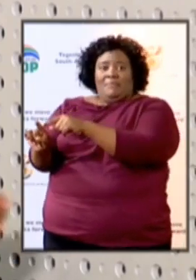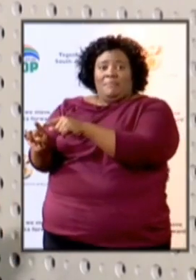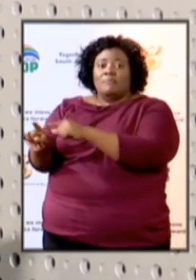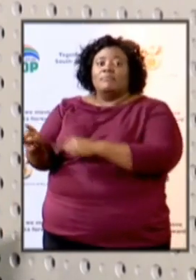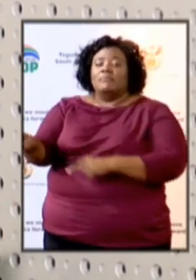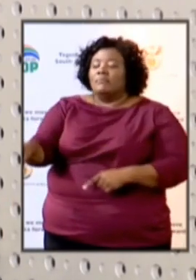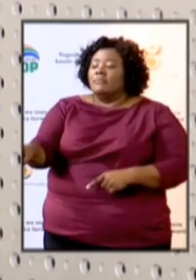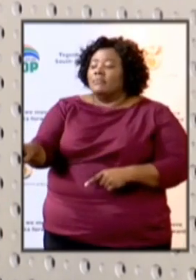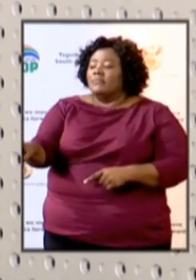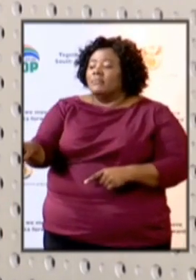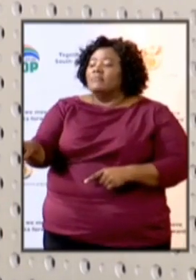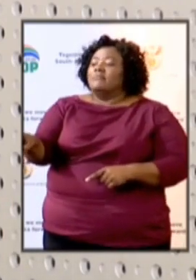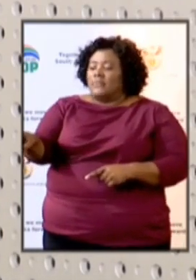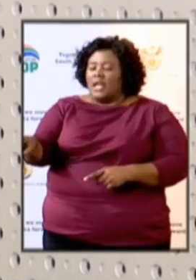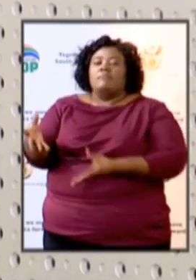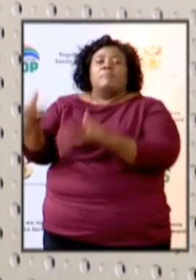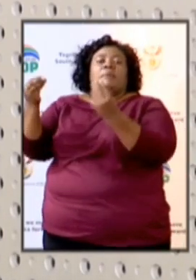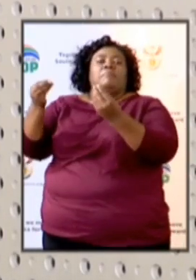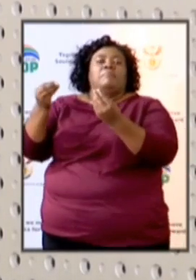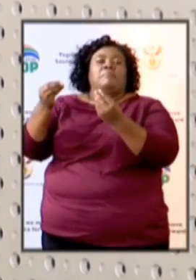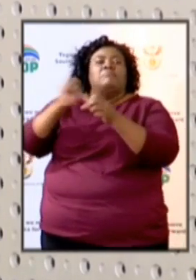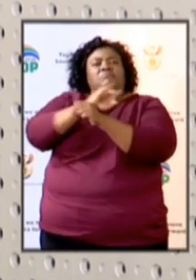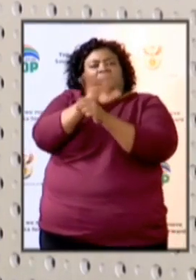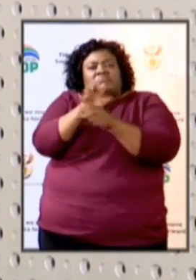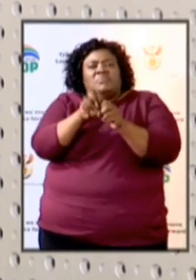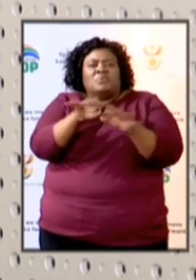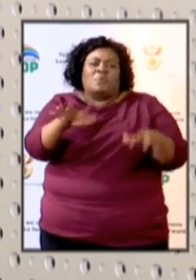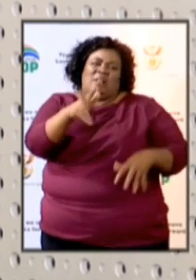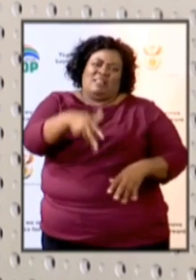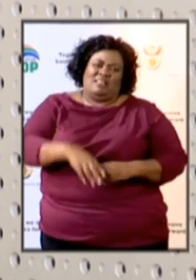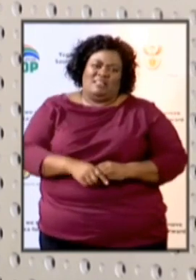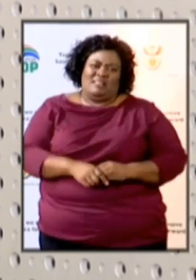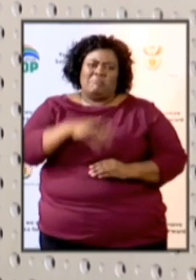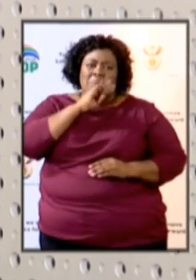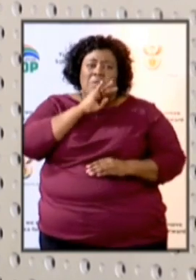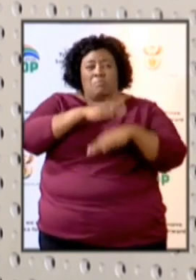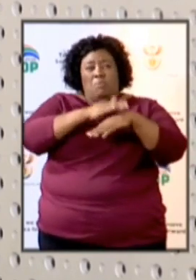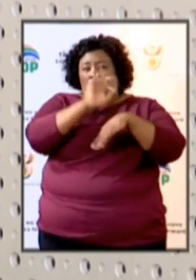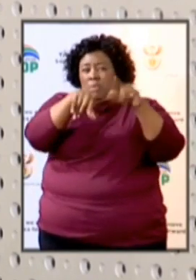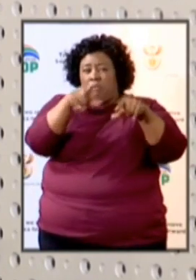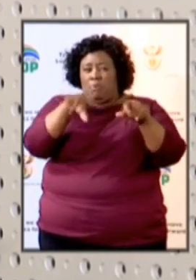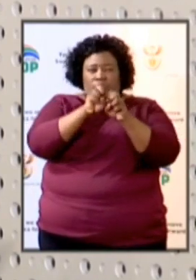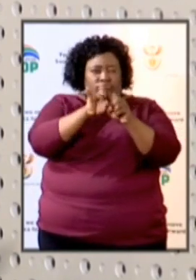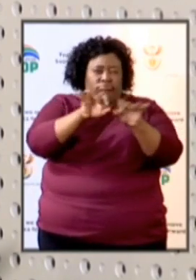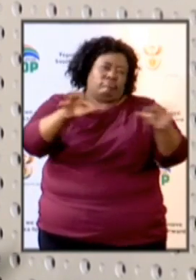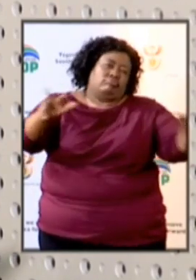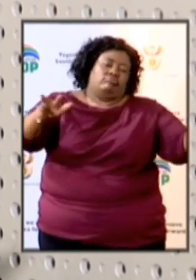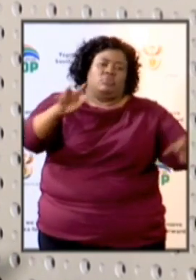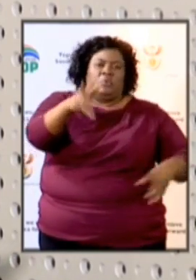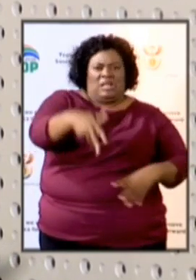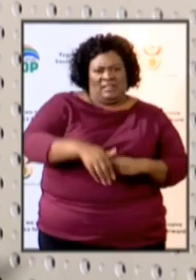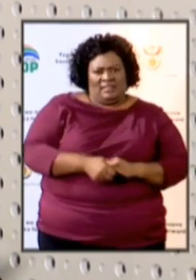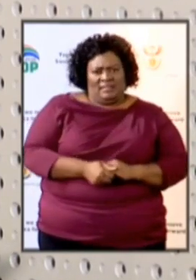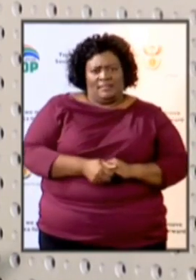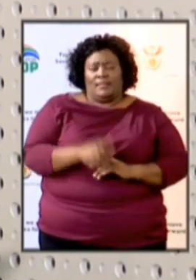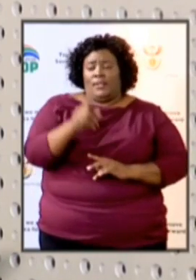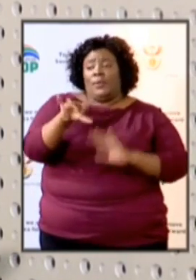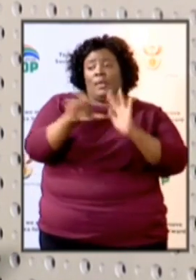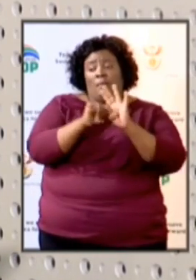other people will end up infected. So it's very important that